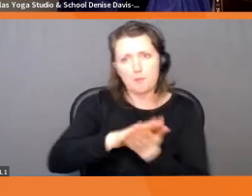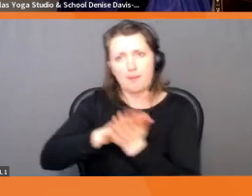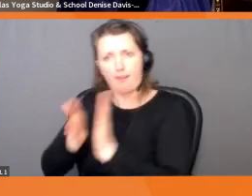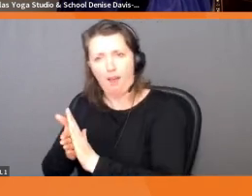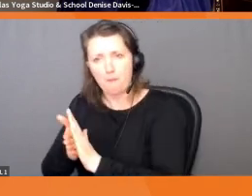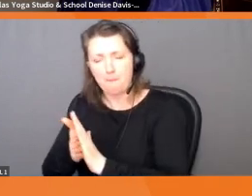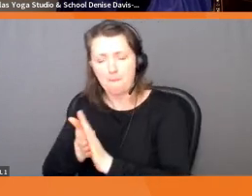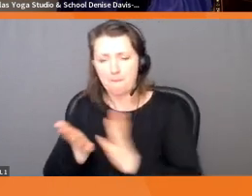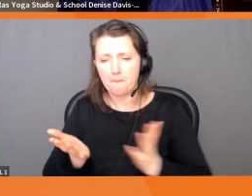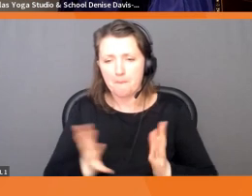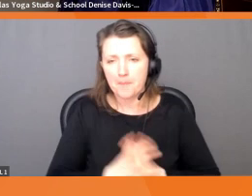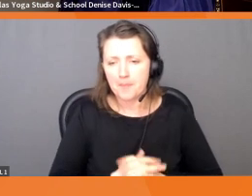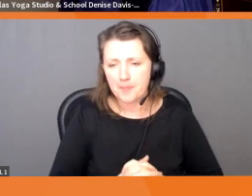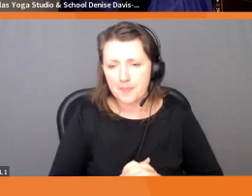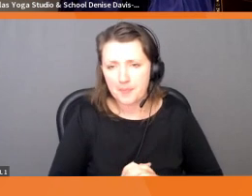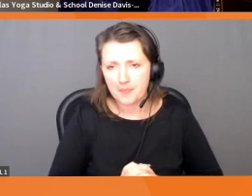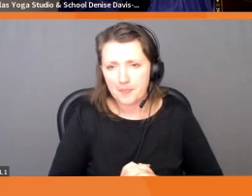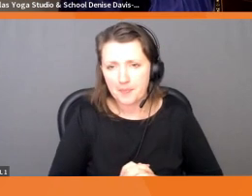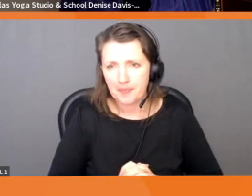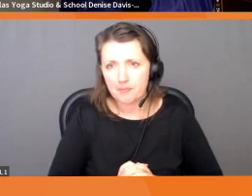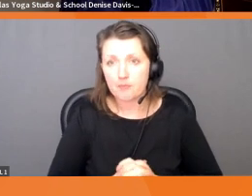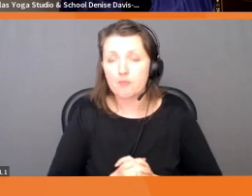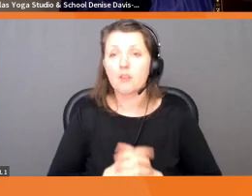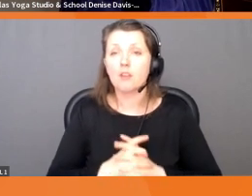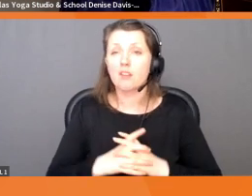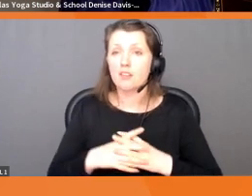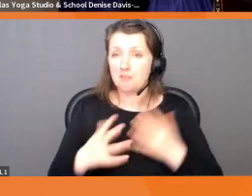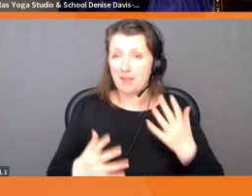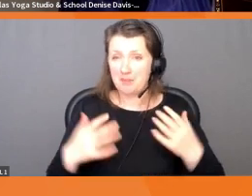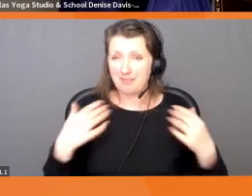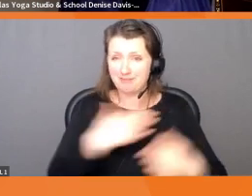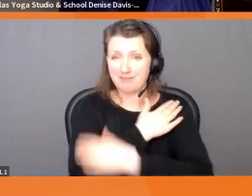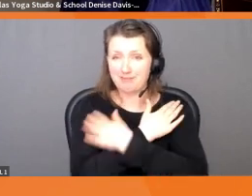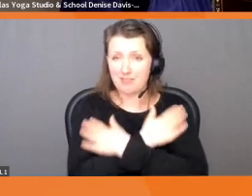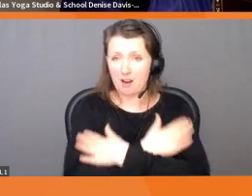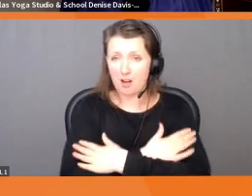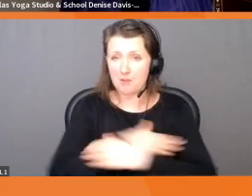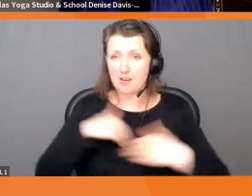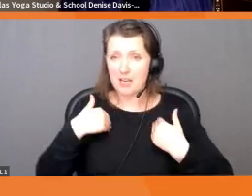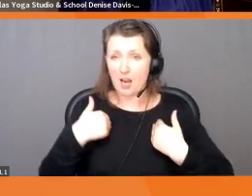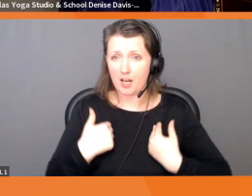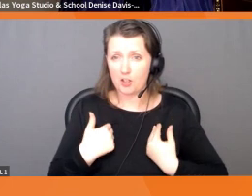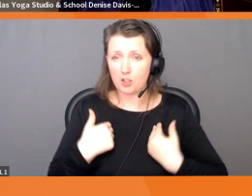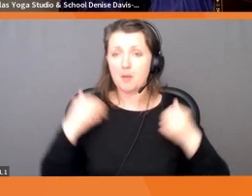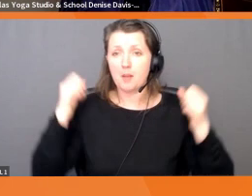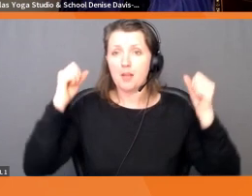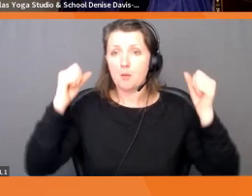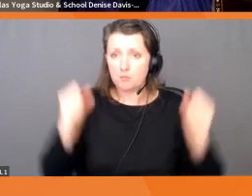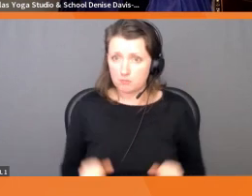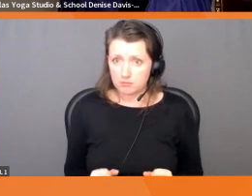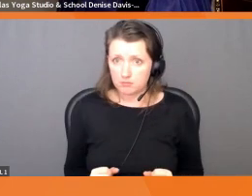here, just to imagine that it's nice and easy and hold. If your arms are starting to get tired already, of course, bring them down, but try to go straight back up if you're able